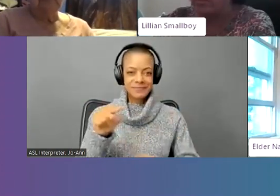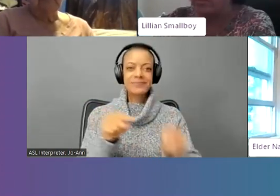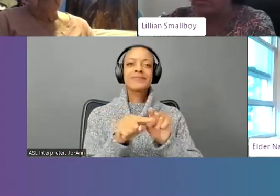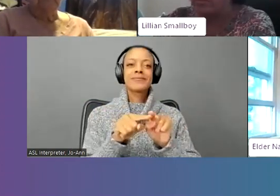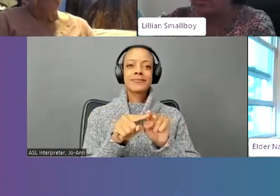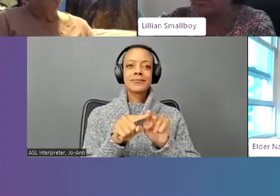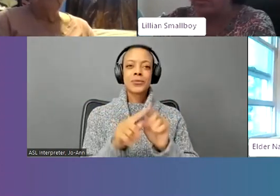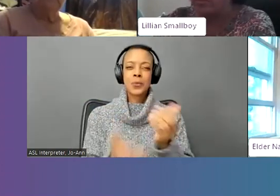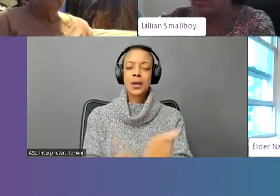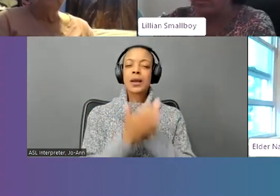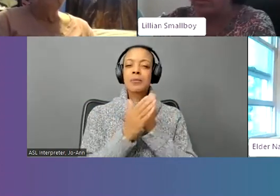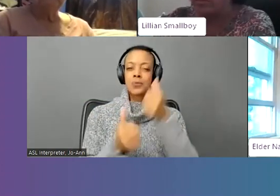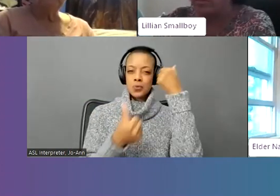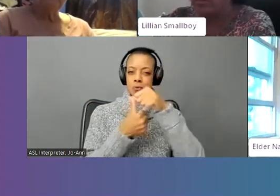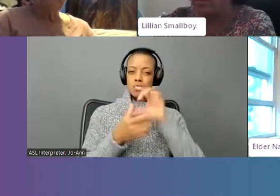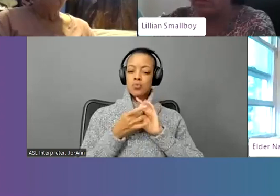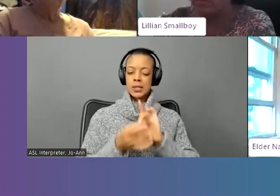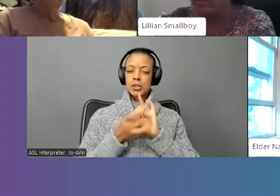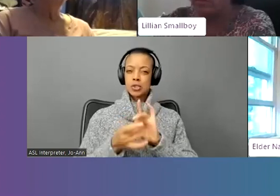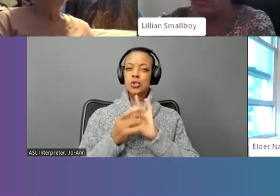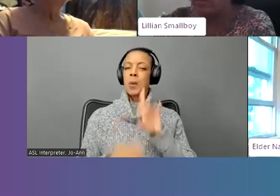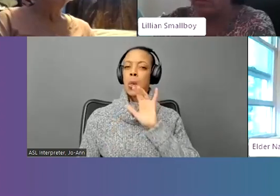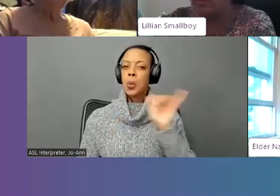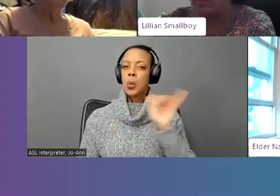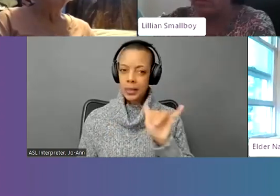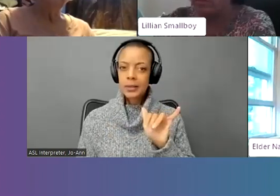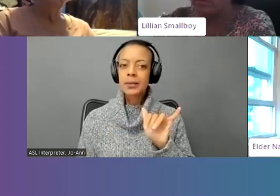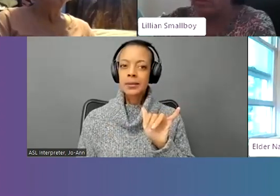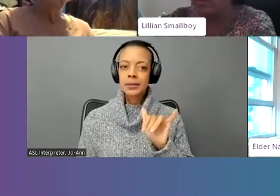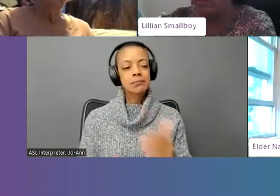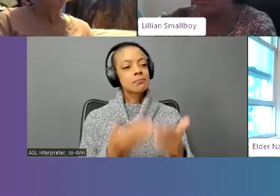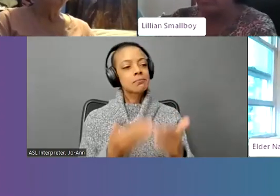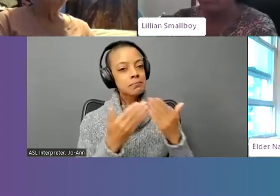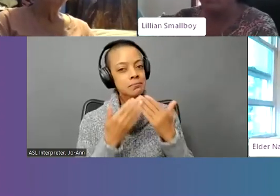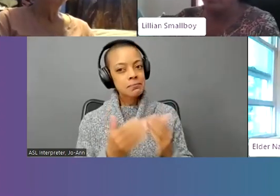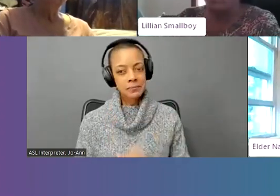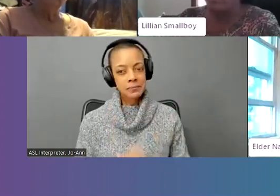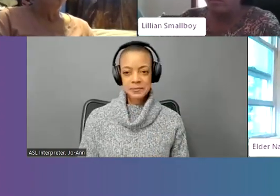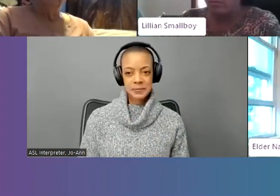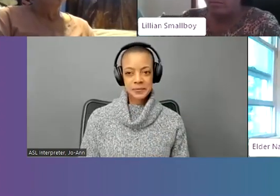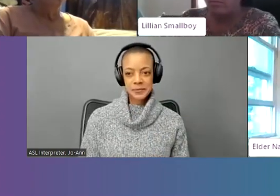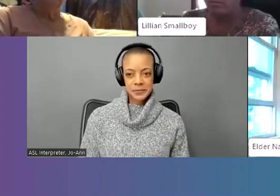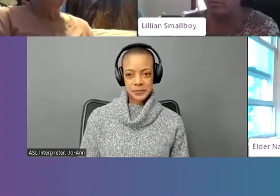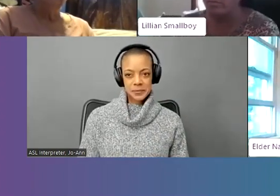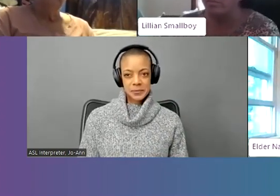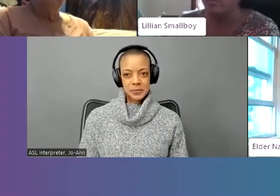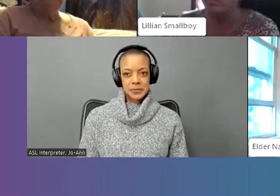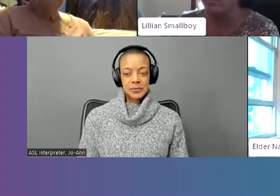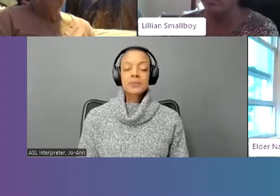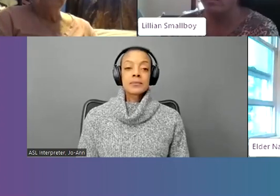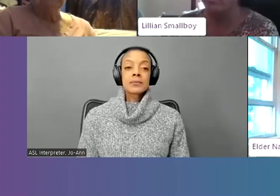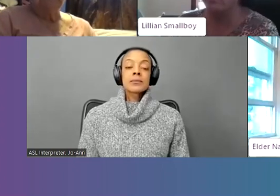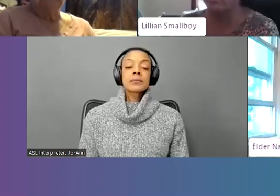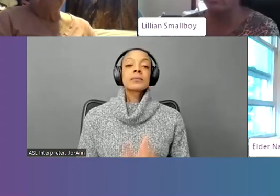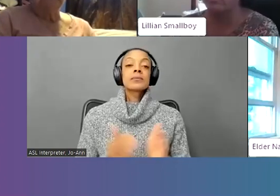be within creation. And so we say, let it be that way in our minds. Next, we give thanks